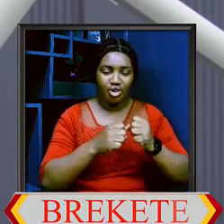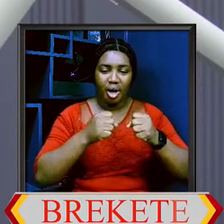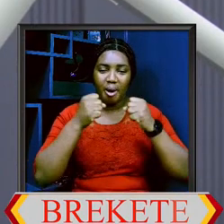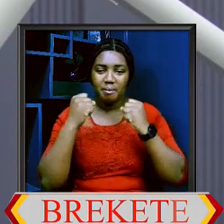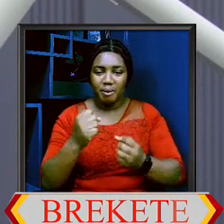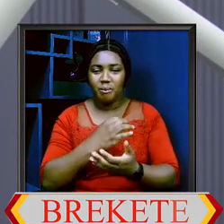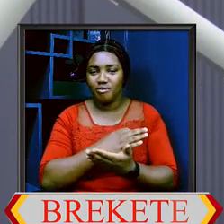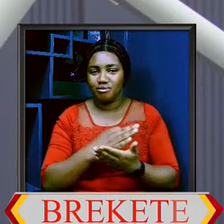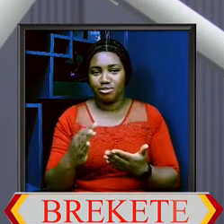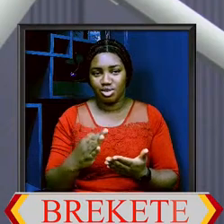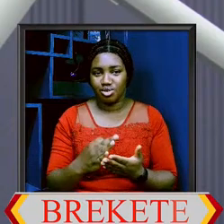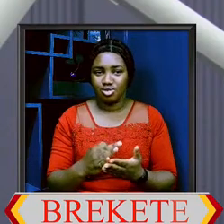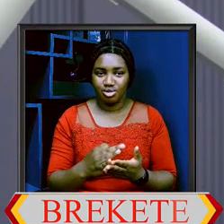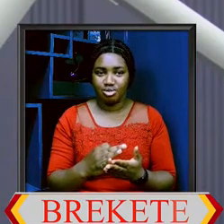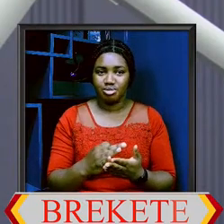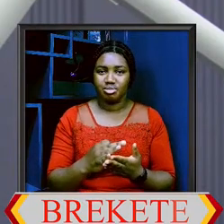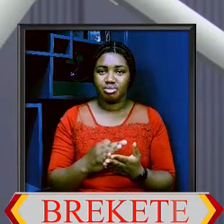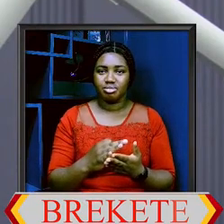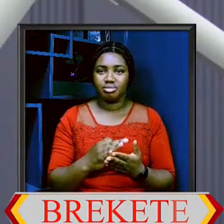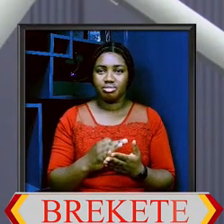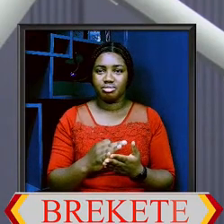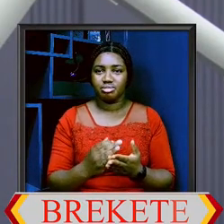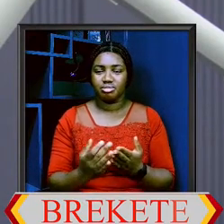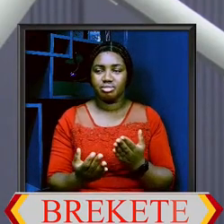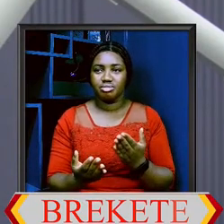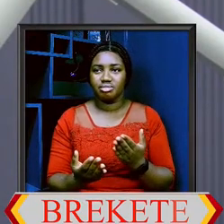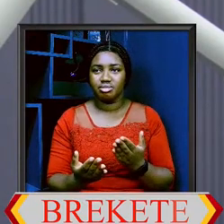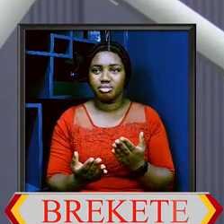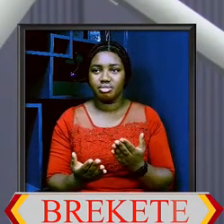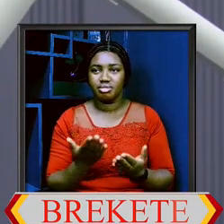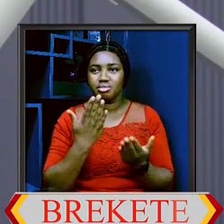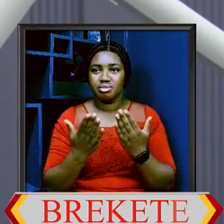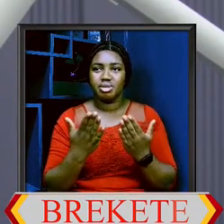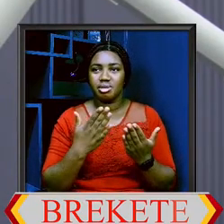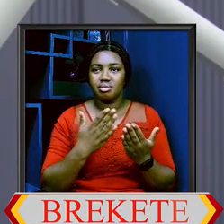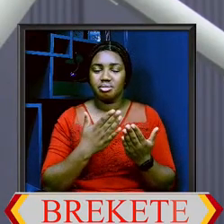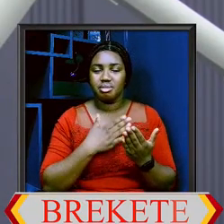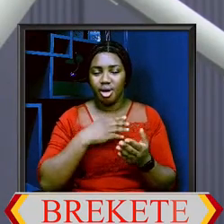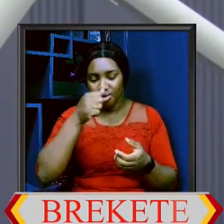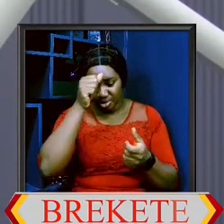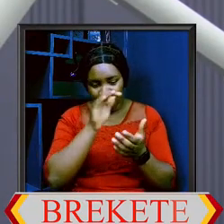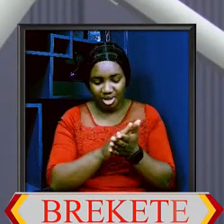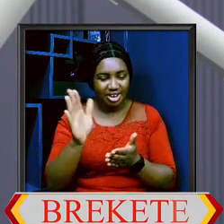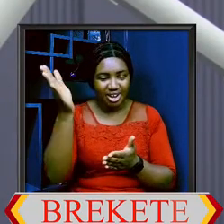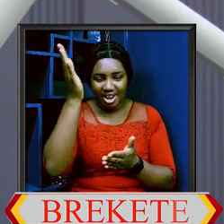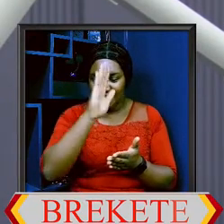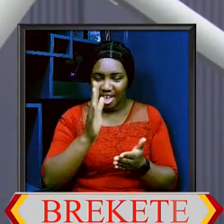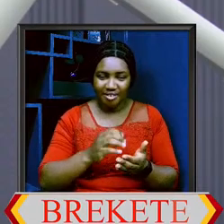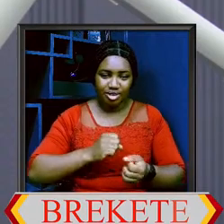anything asking my prayers my never